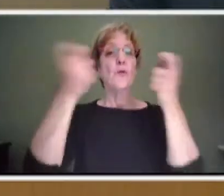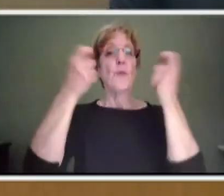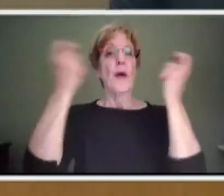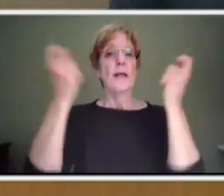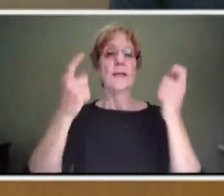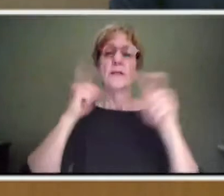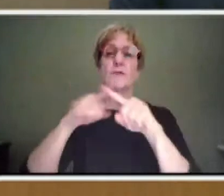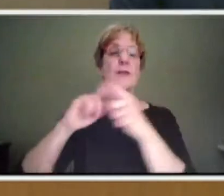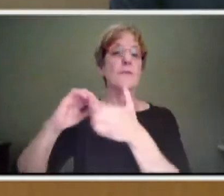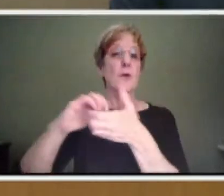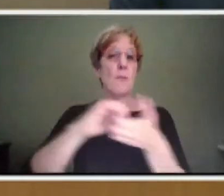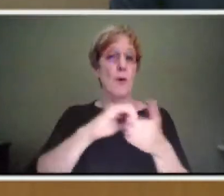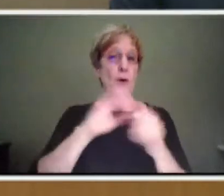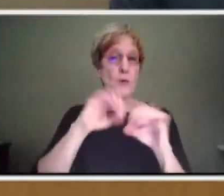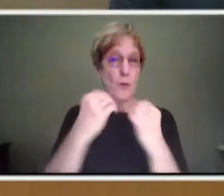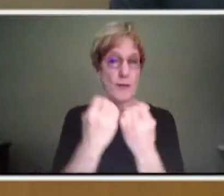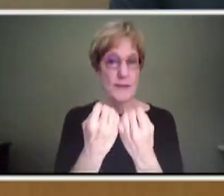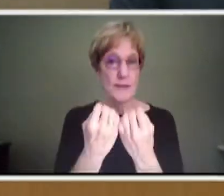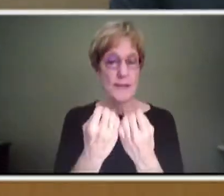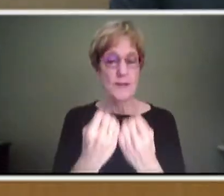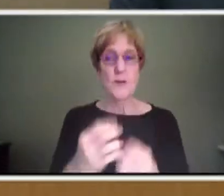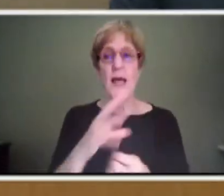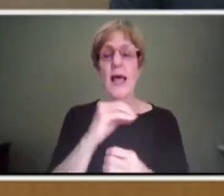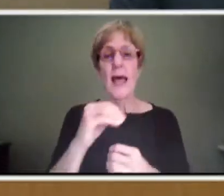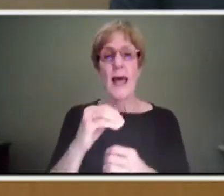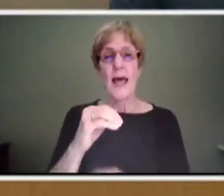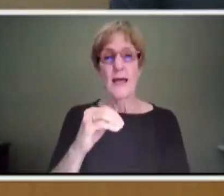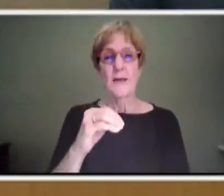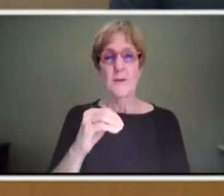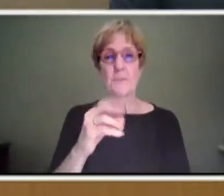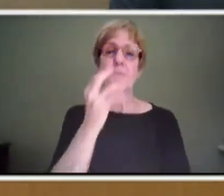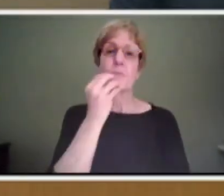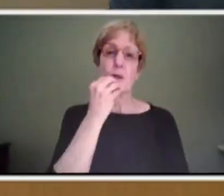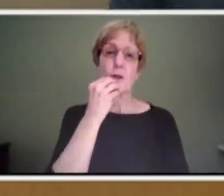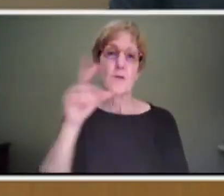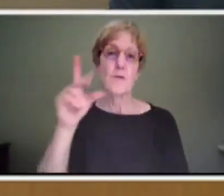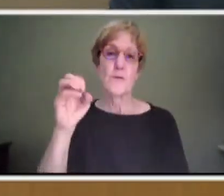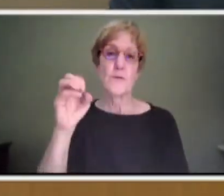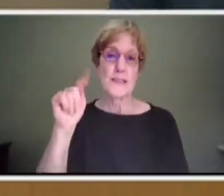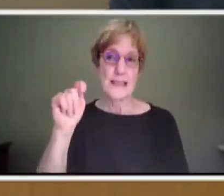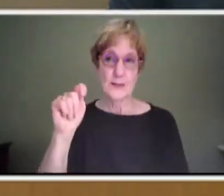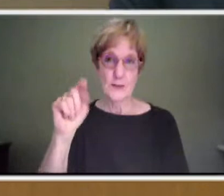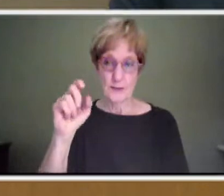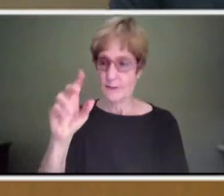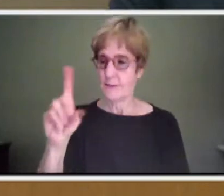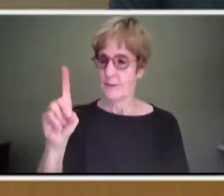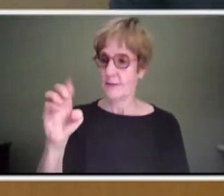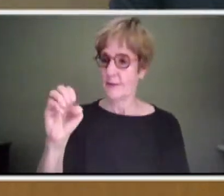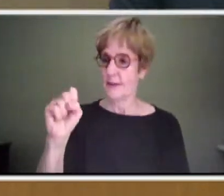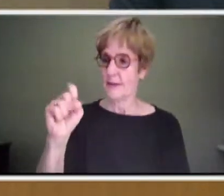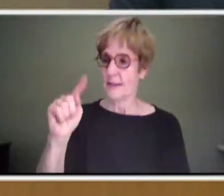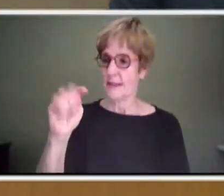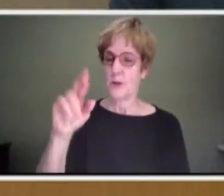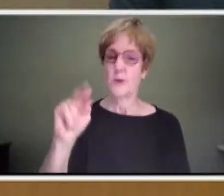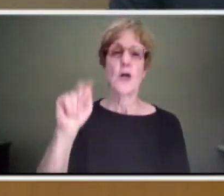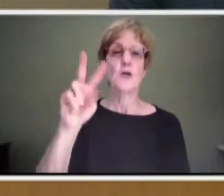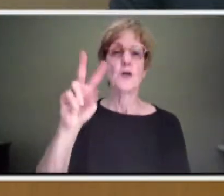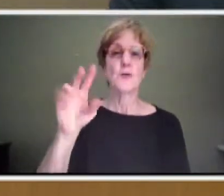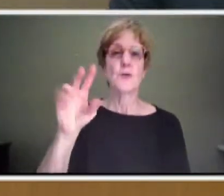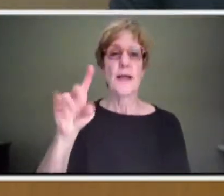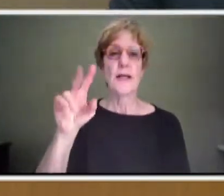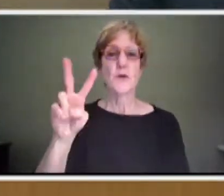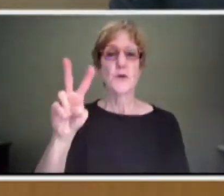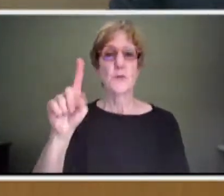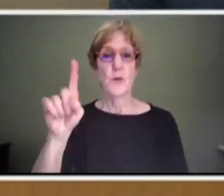organizations, in addition to fighting the food desert in the 28216 corridor. So there are a myriad